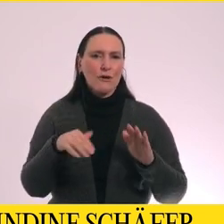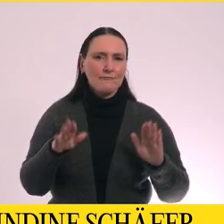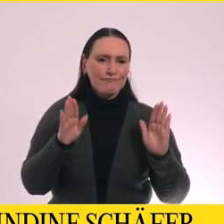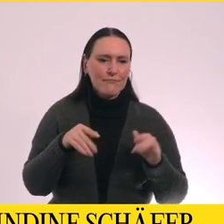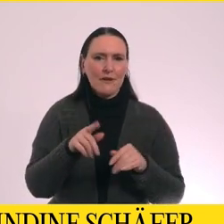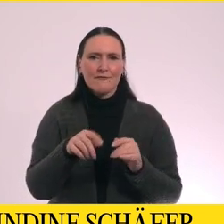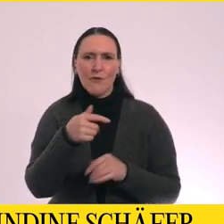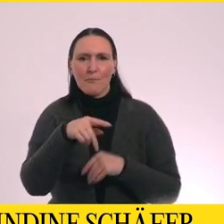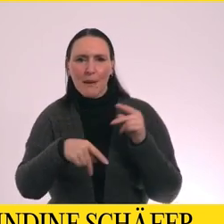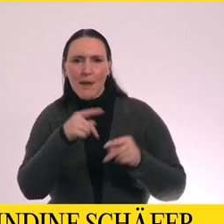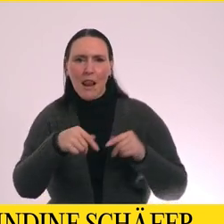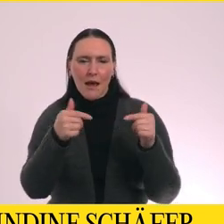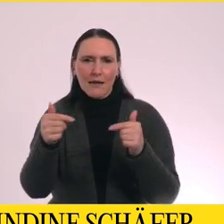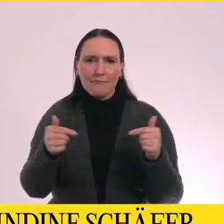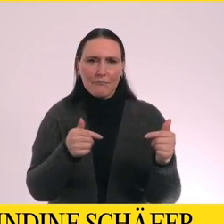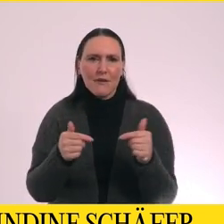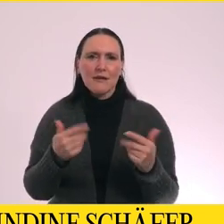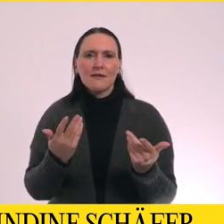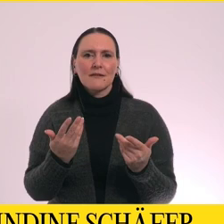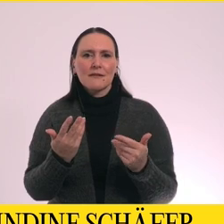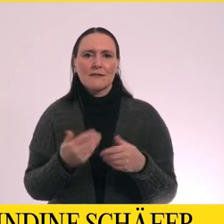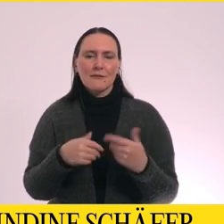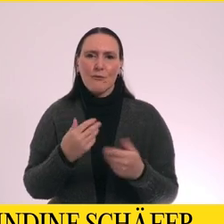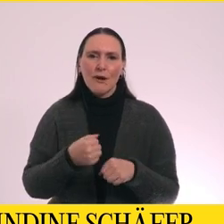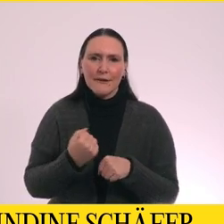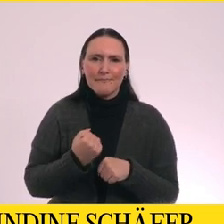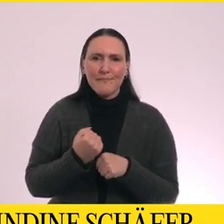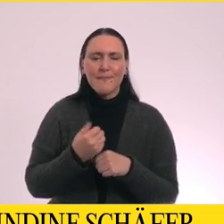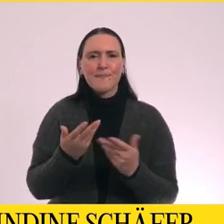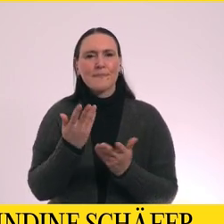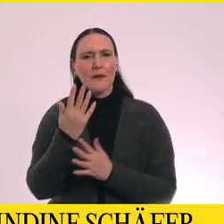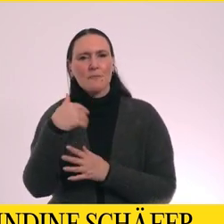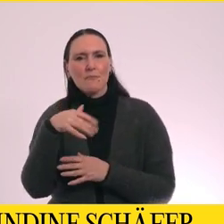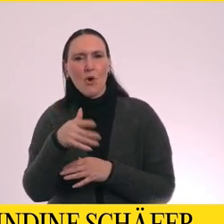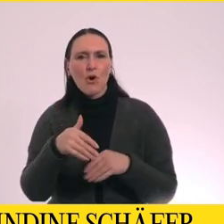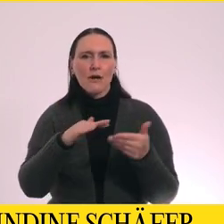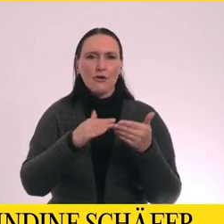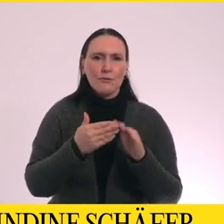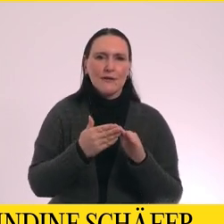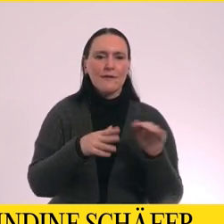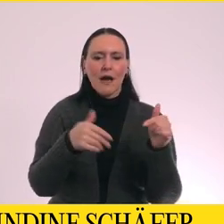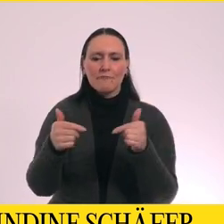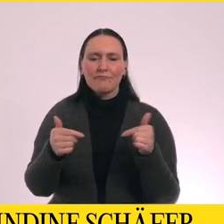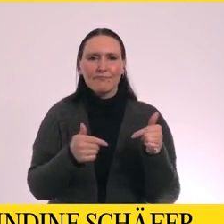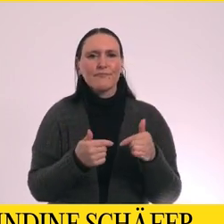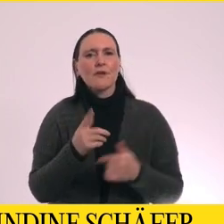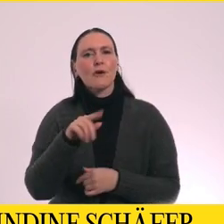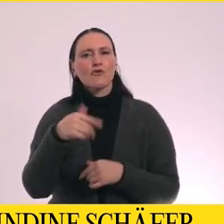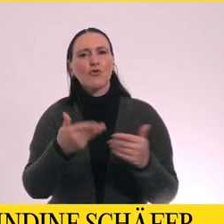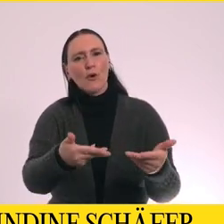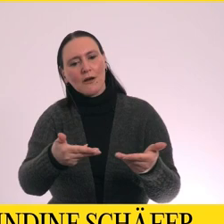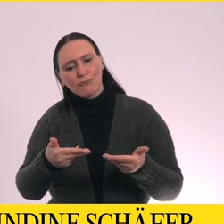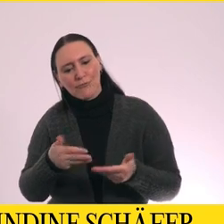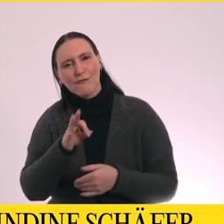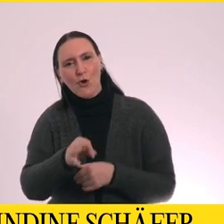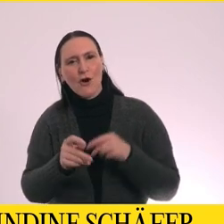in working towards and perhaps rehearsing more radical communities of care and hospitality that are